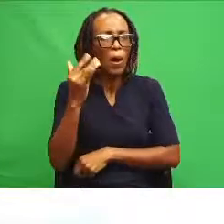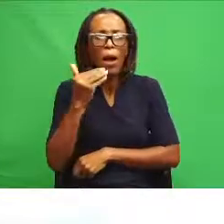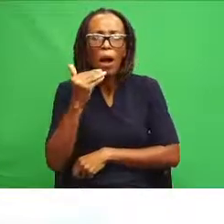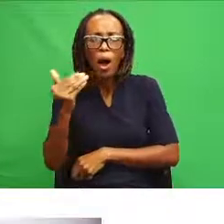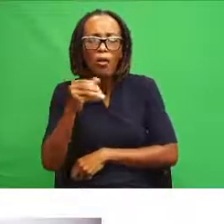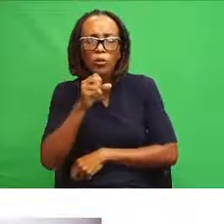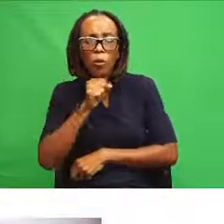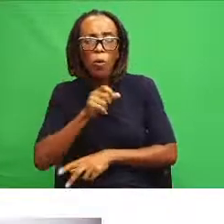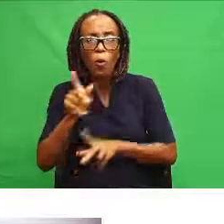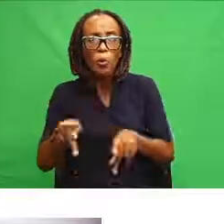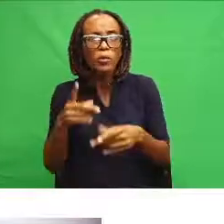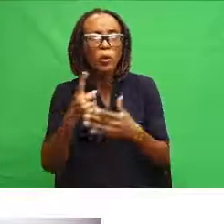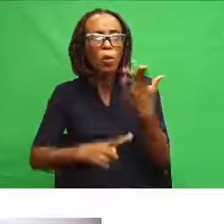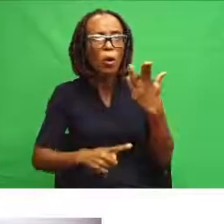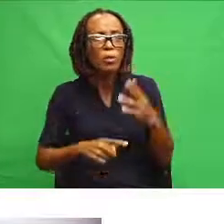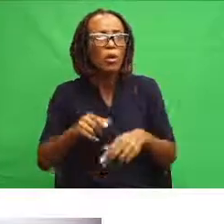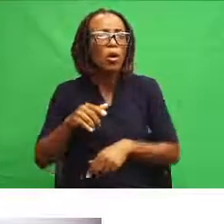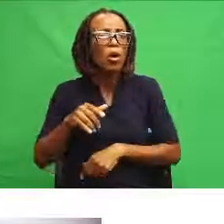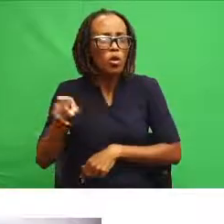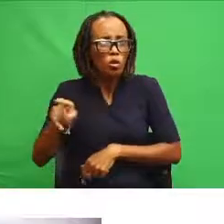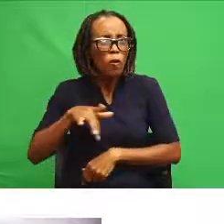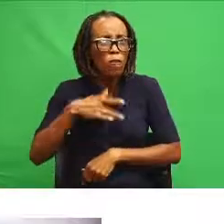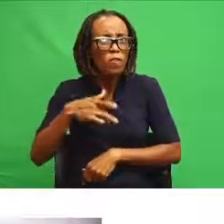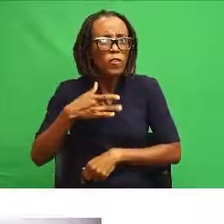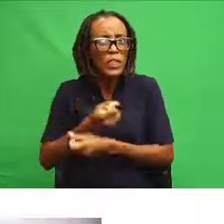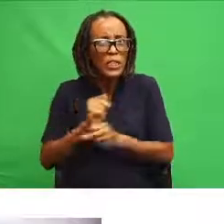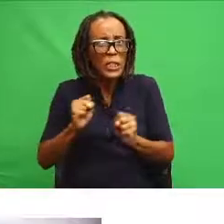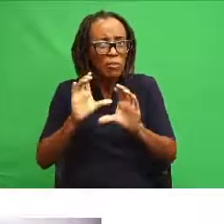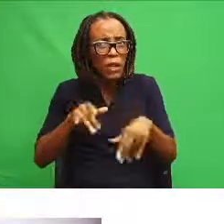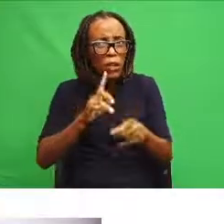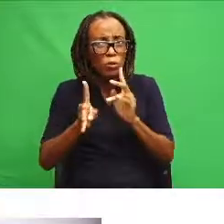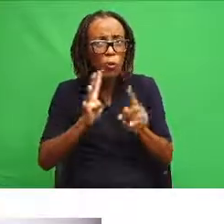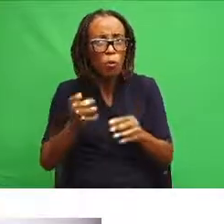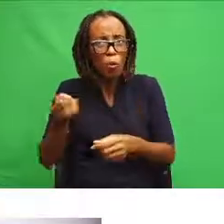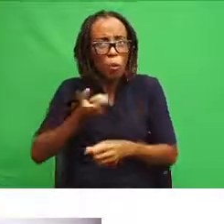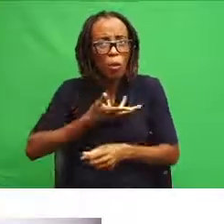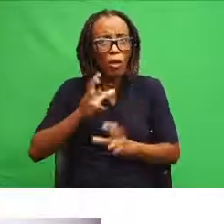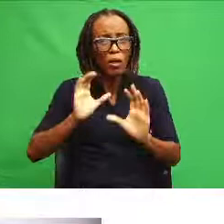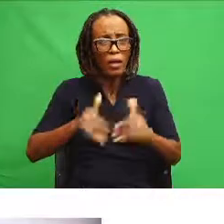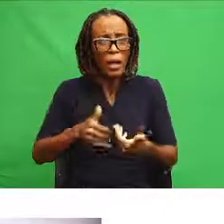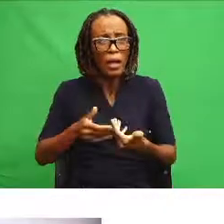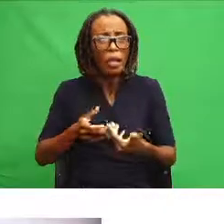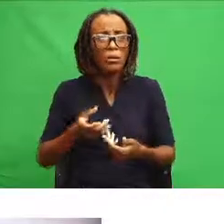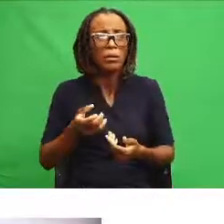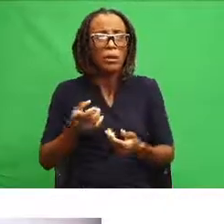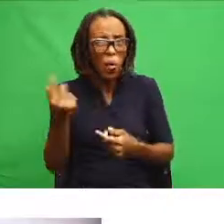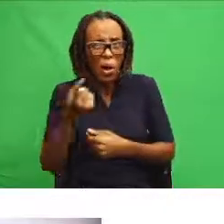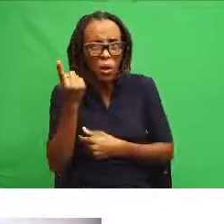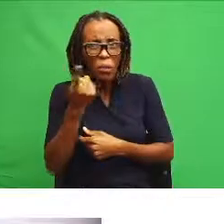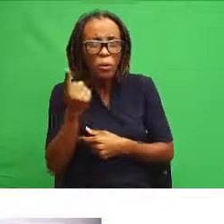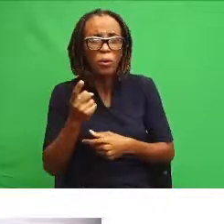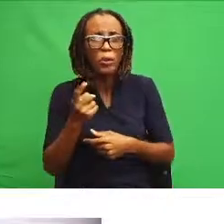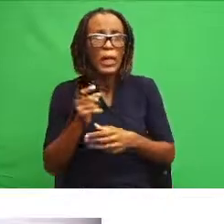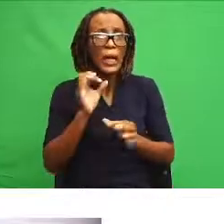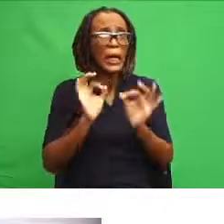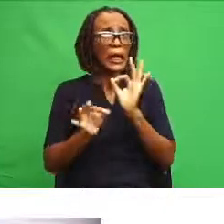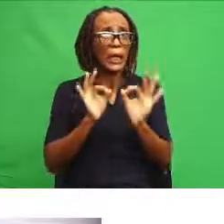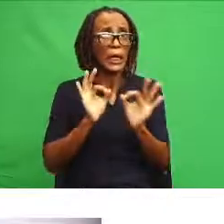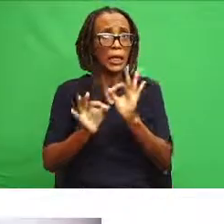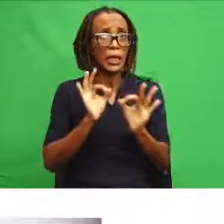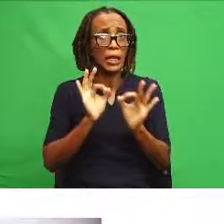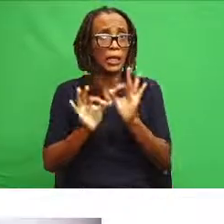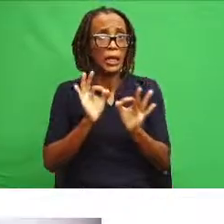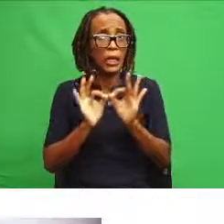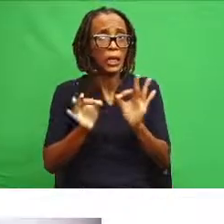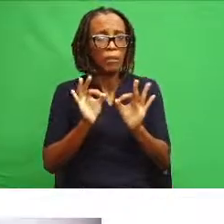on the call, you know, do you feel that you're free to talk? Are you by yourself? You know, this sort of thing. And if necessary, we'll in